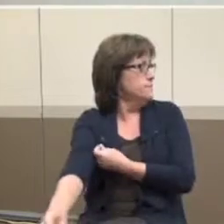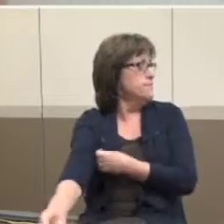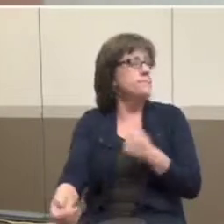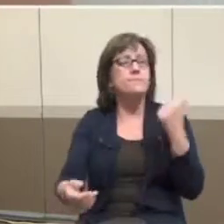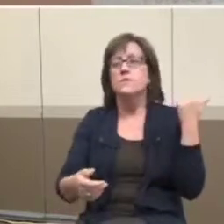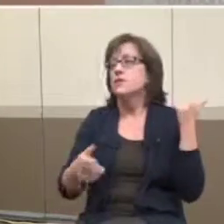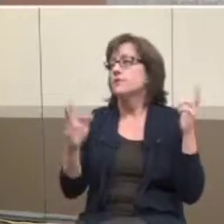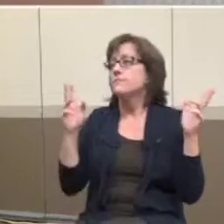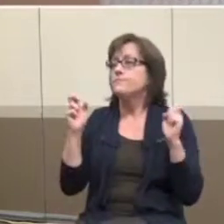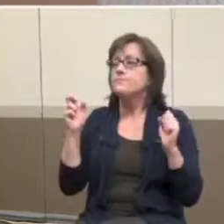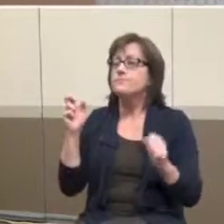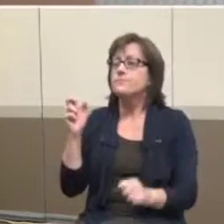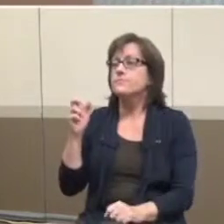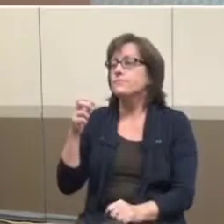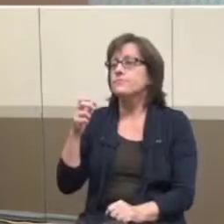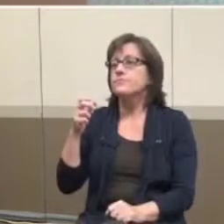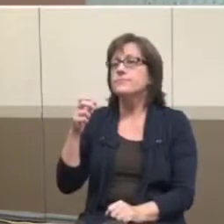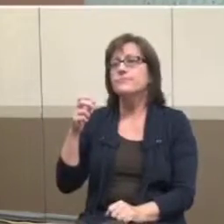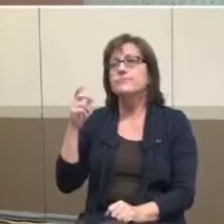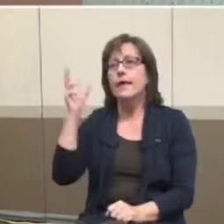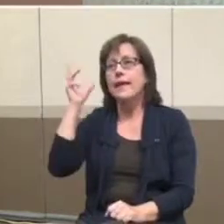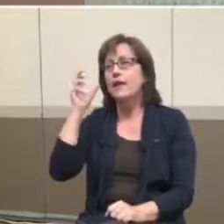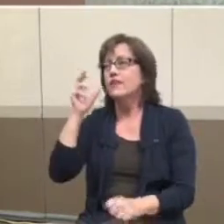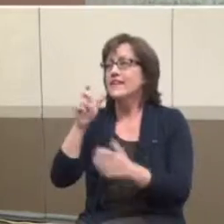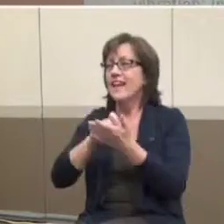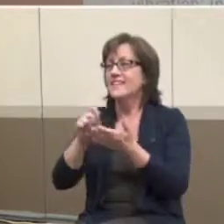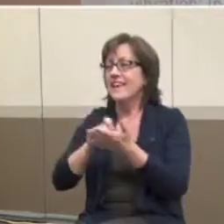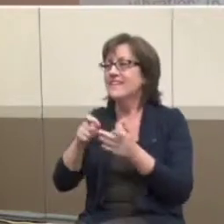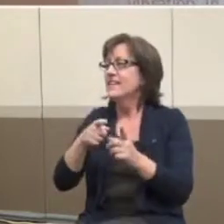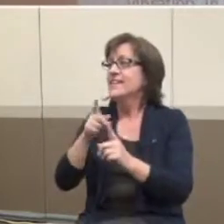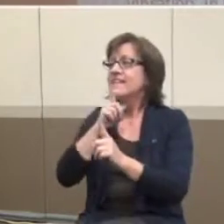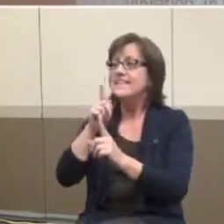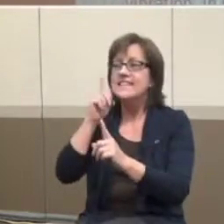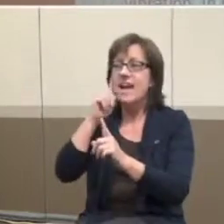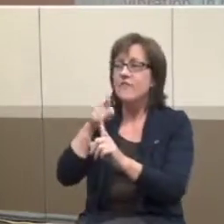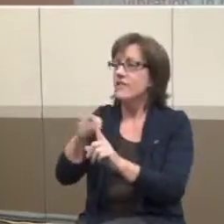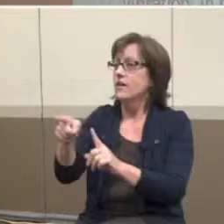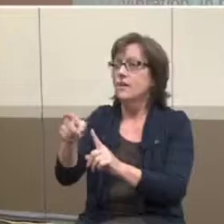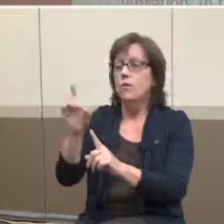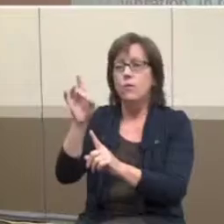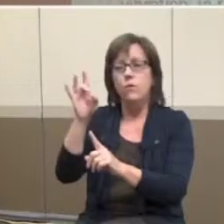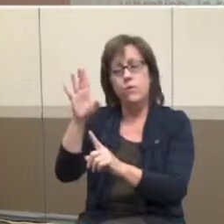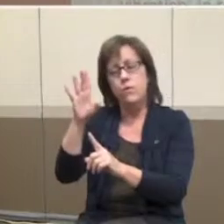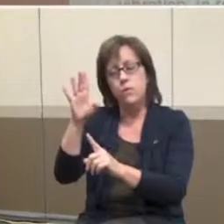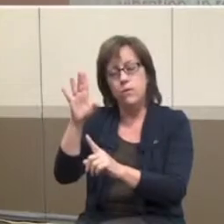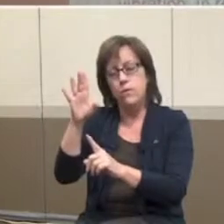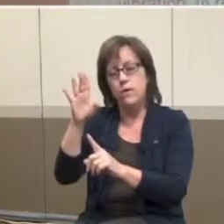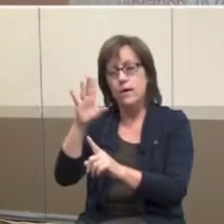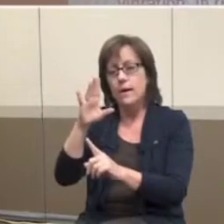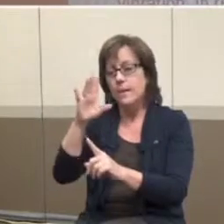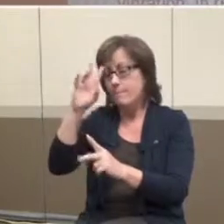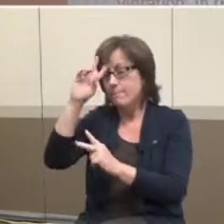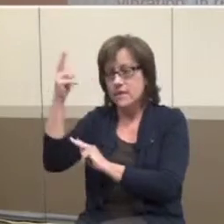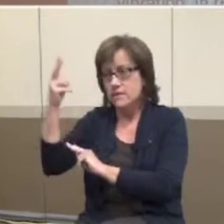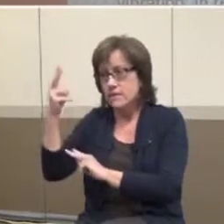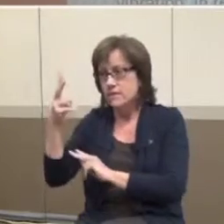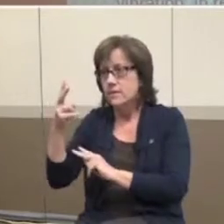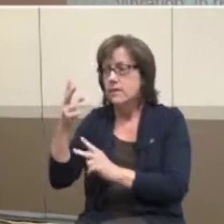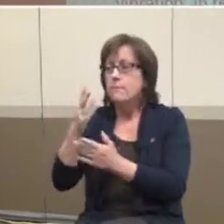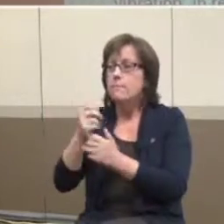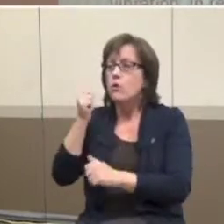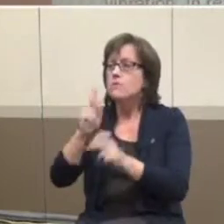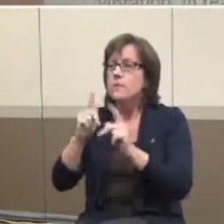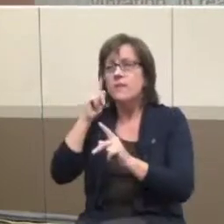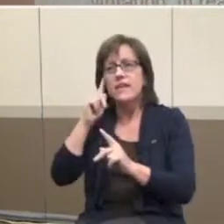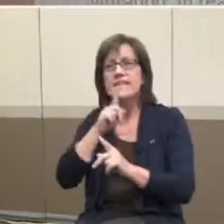essay, deafness is poorly understood in general. For instance, there's a common misconception that deaf people live in a world